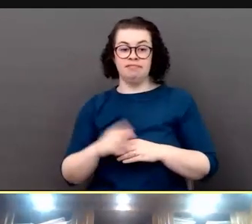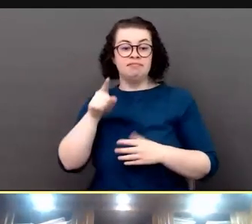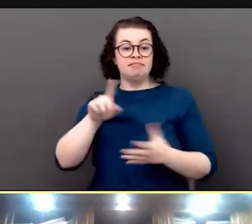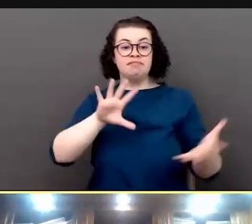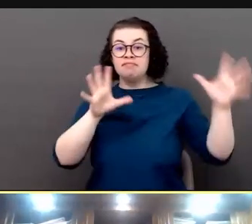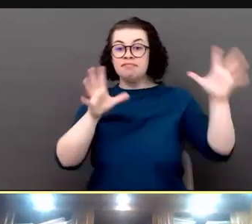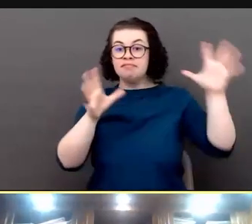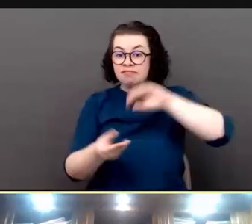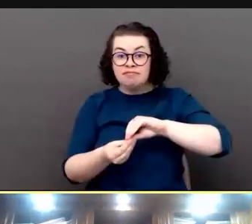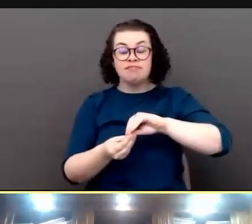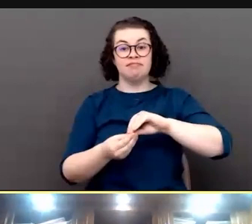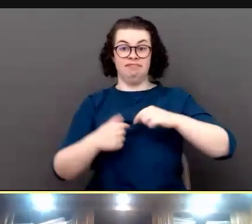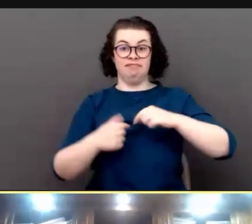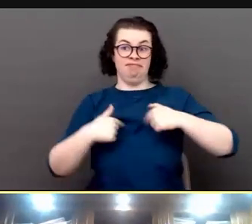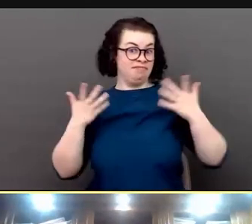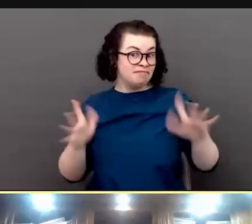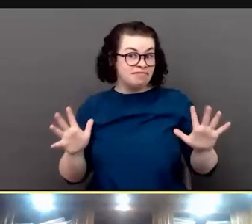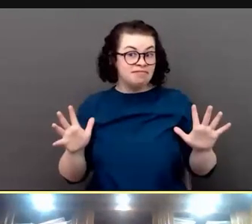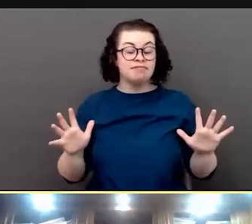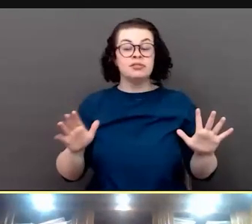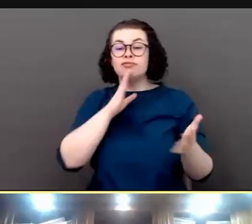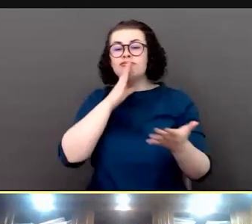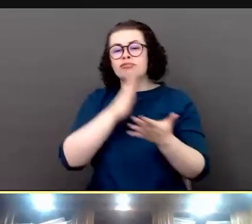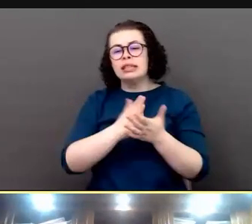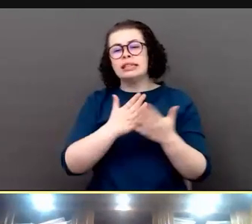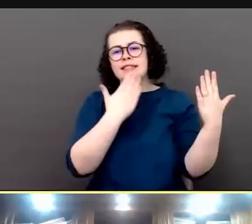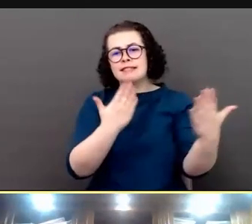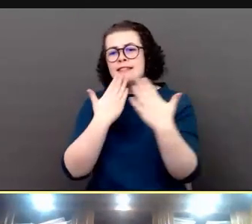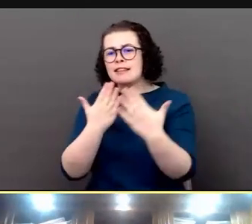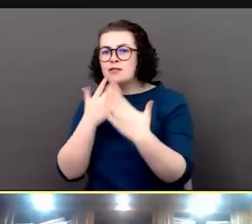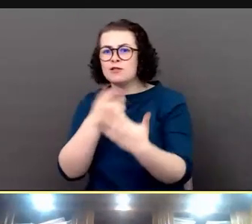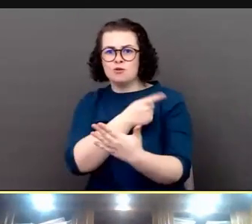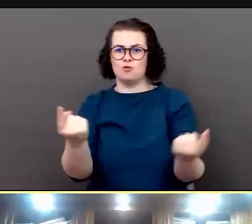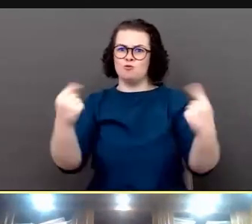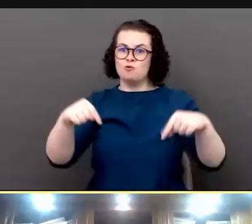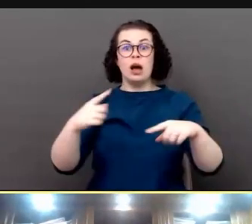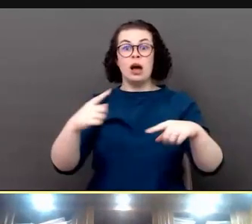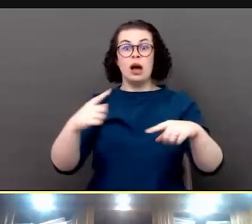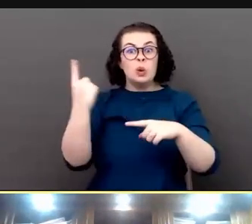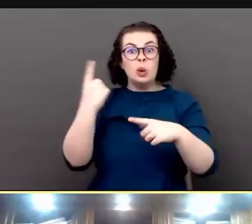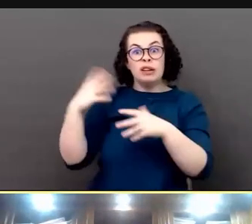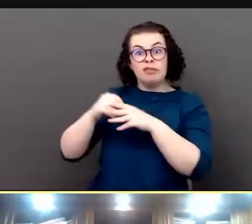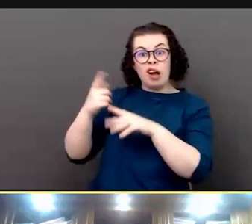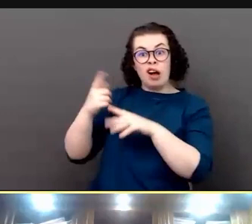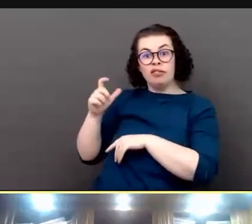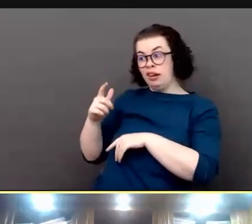side. I really want to thank everybody that participated in this adventure. Of course,